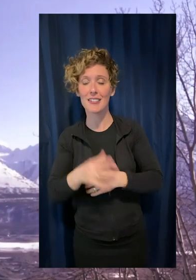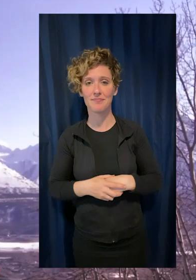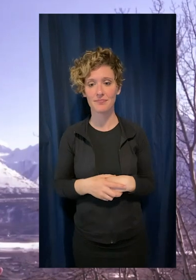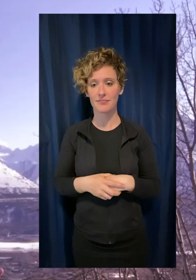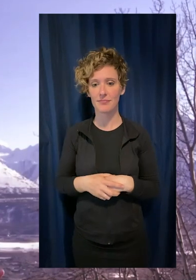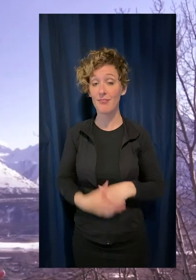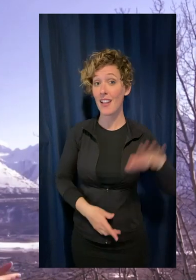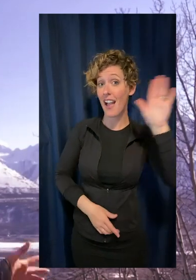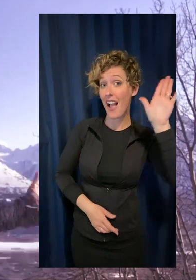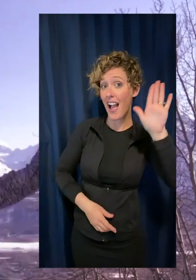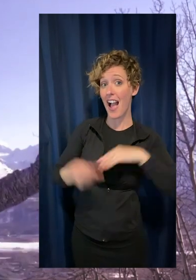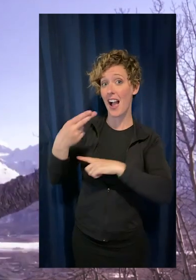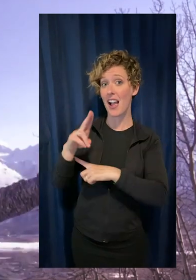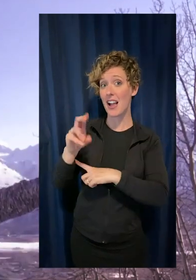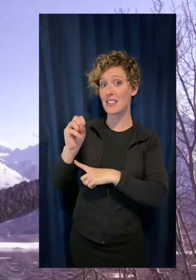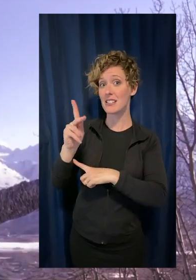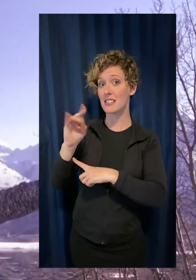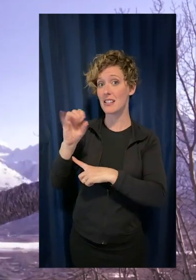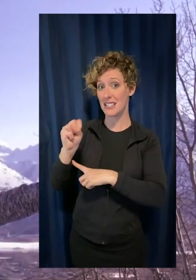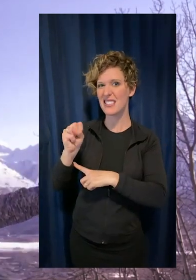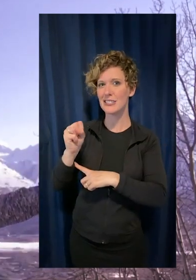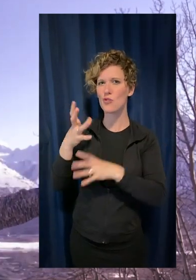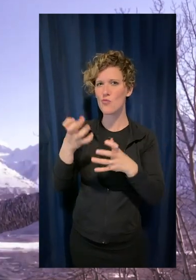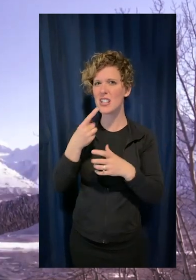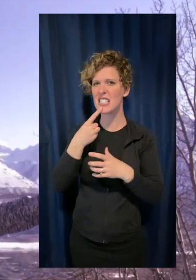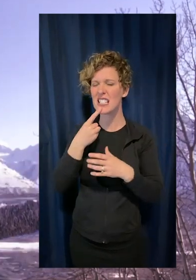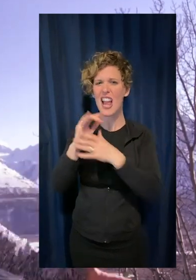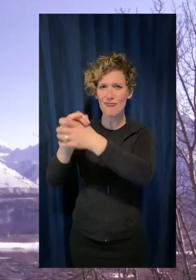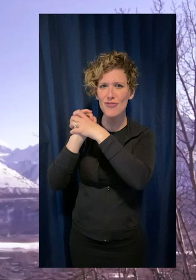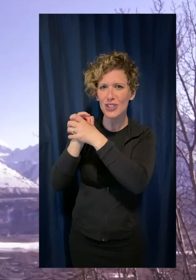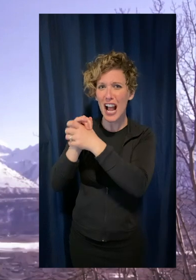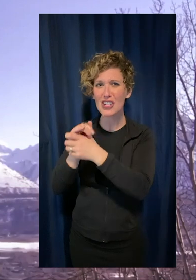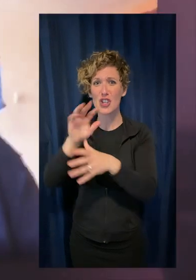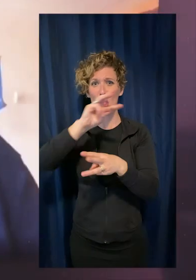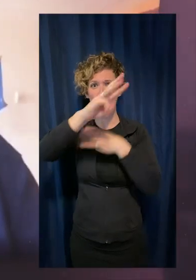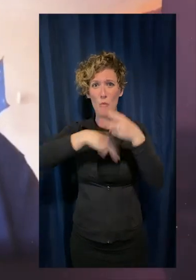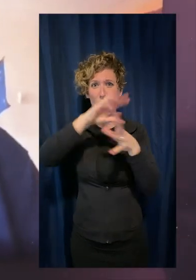2020. Congratulations. It's a big wide world out there. Go do all the good things.